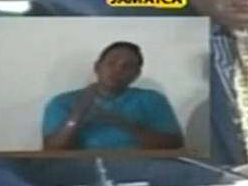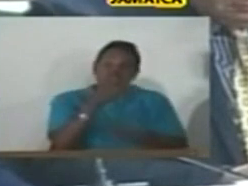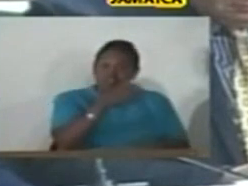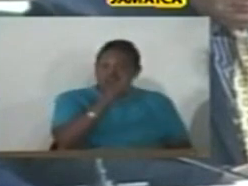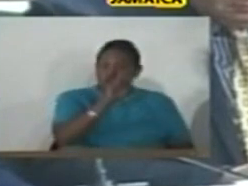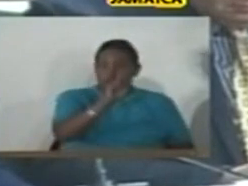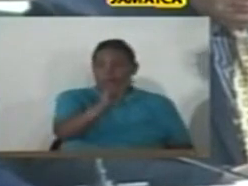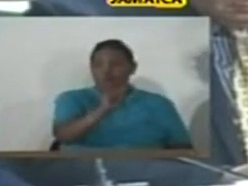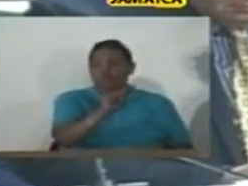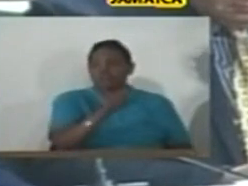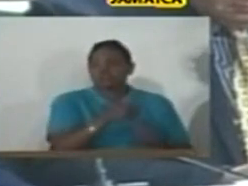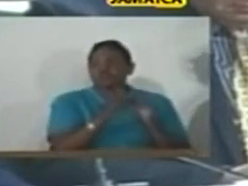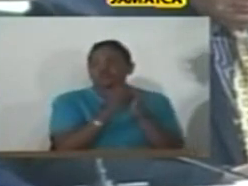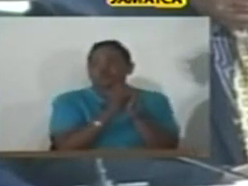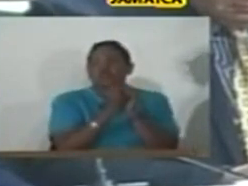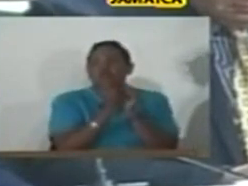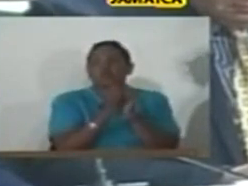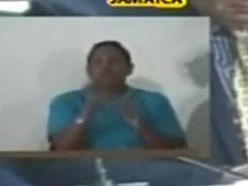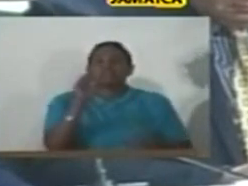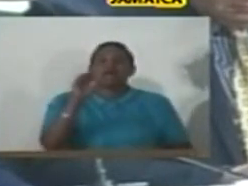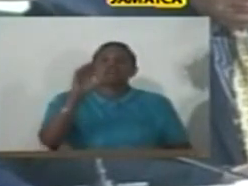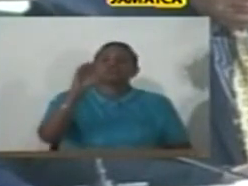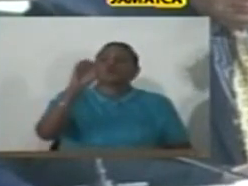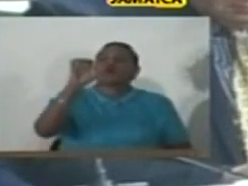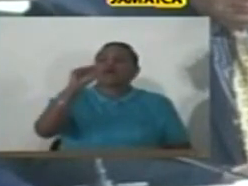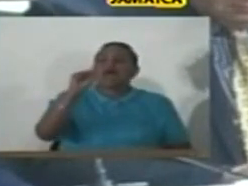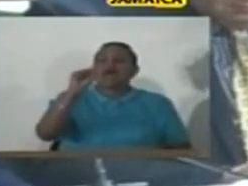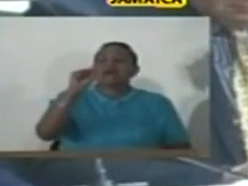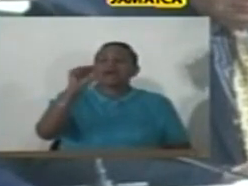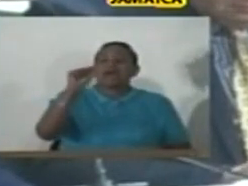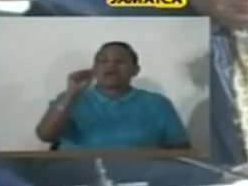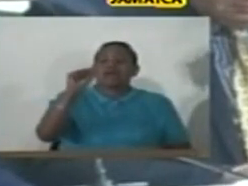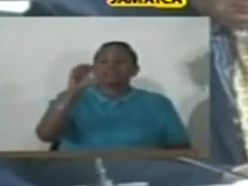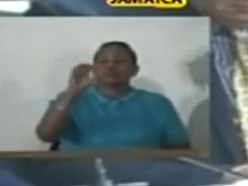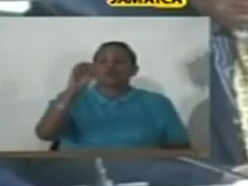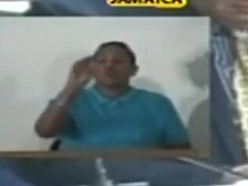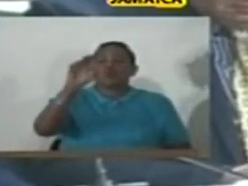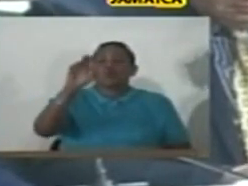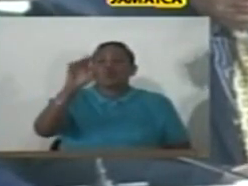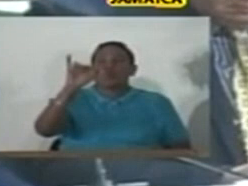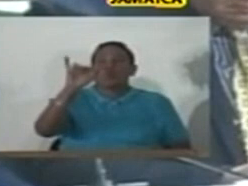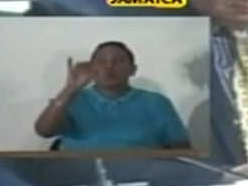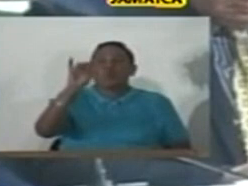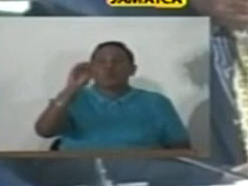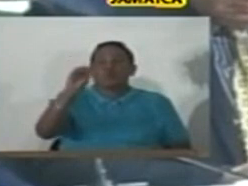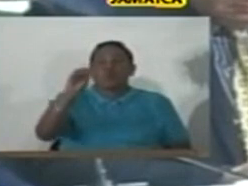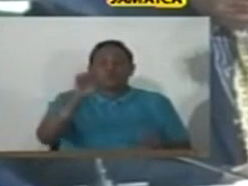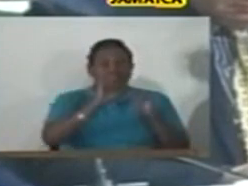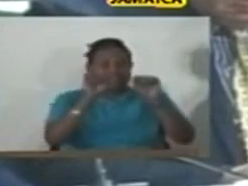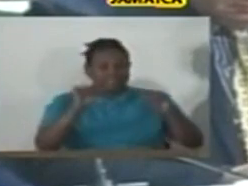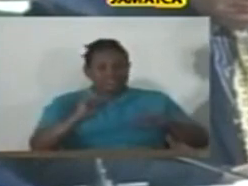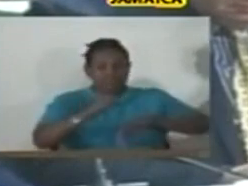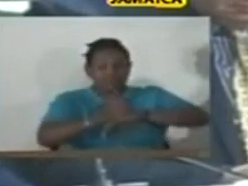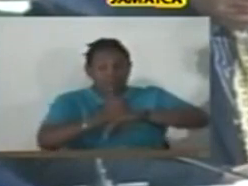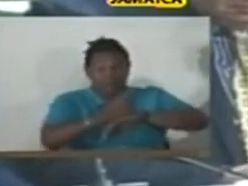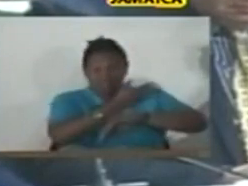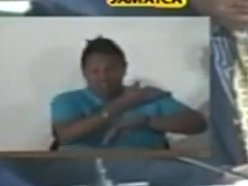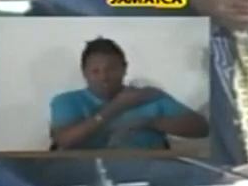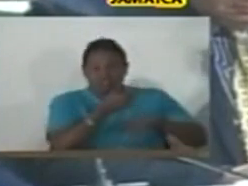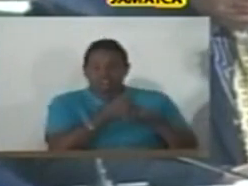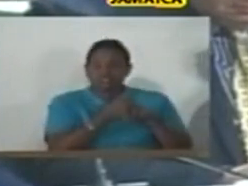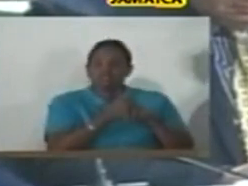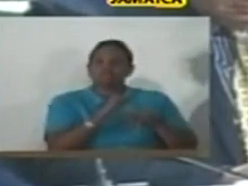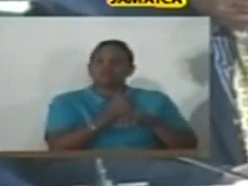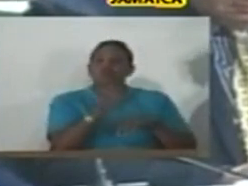port, together with the Asikuda World system being implemented by Customs, forms the backbone of a single electronic